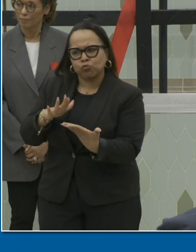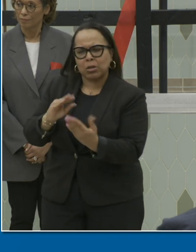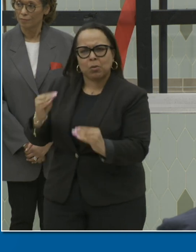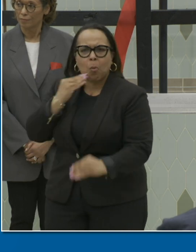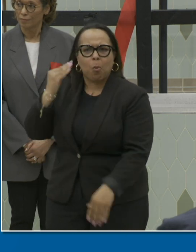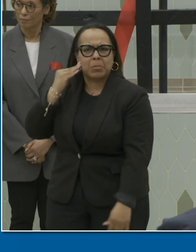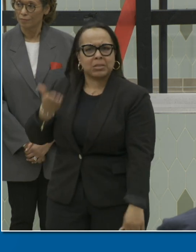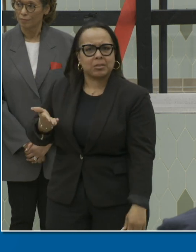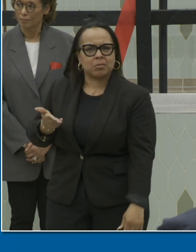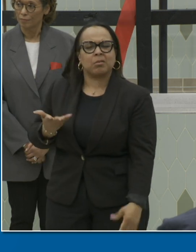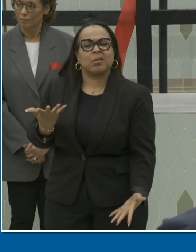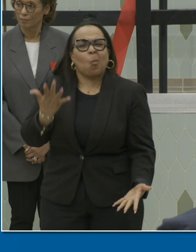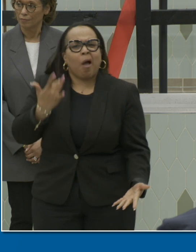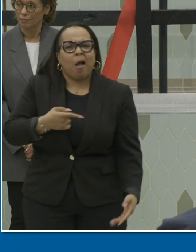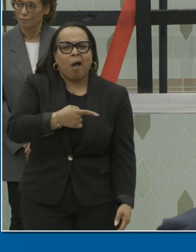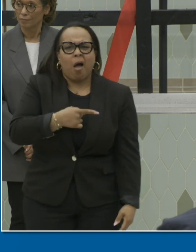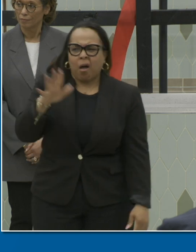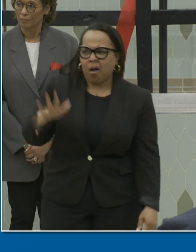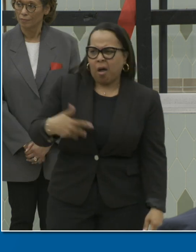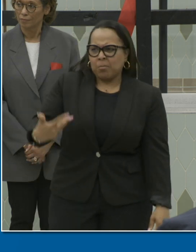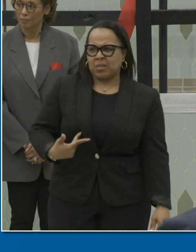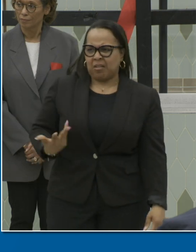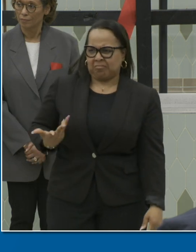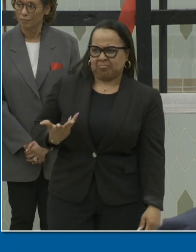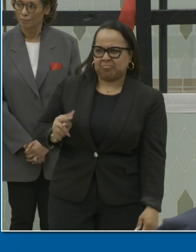address homelessness. Why does that offend them?